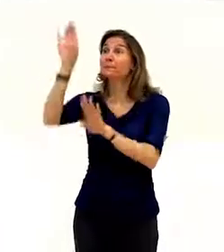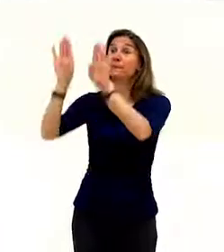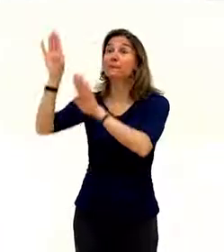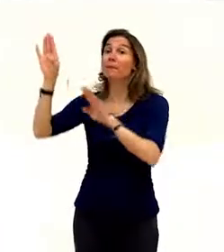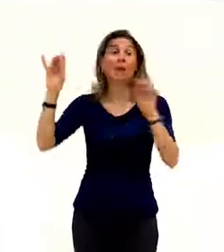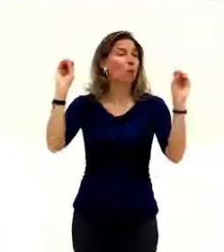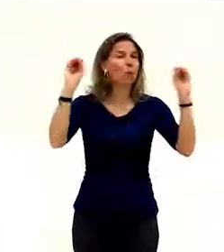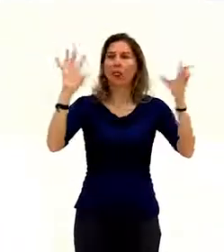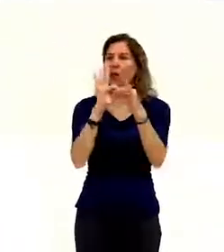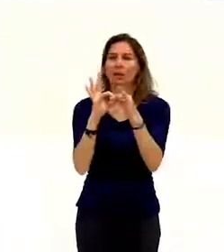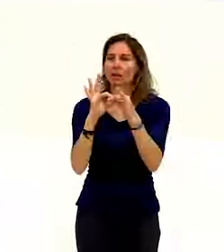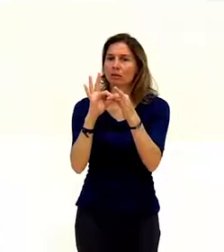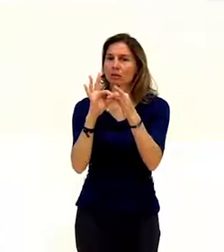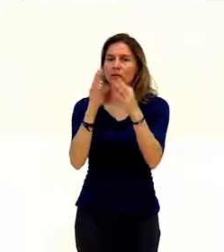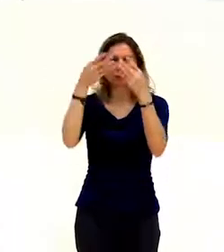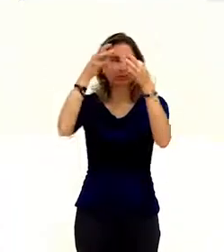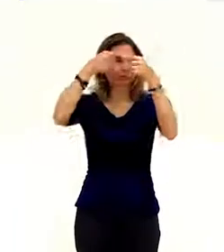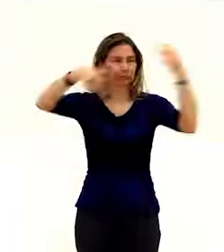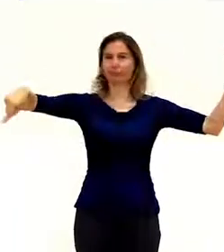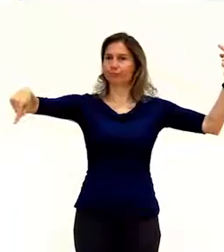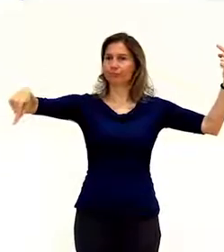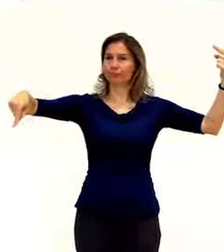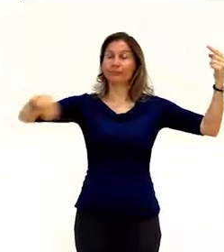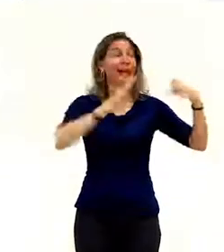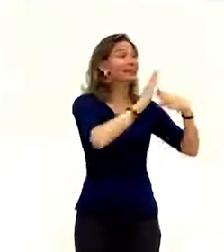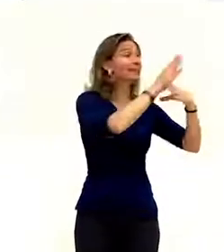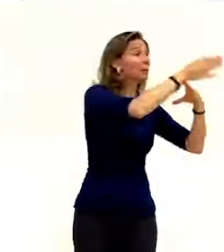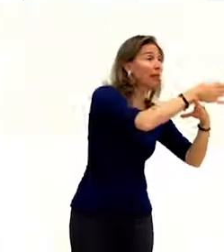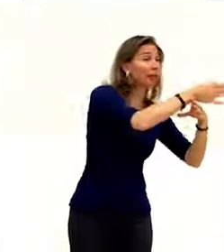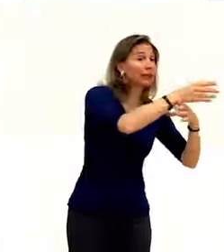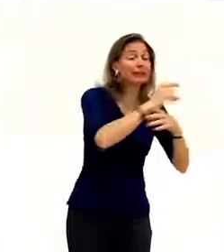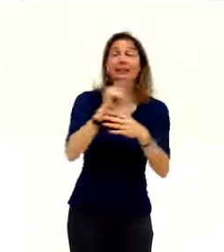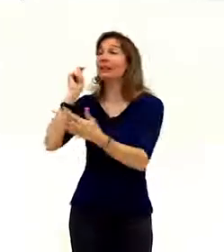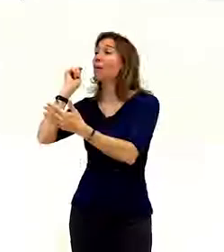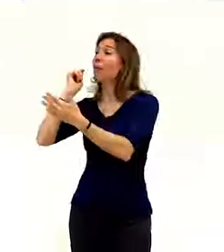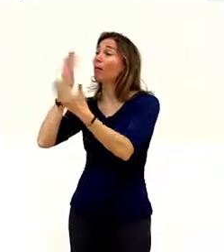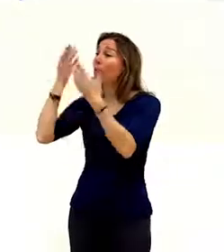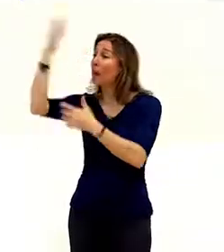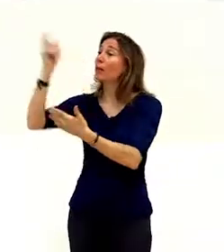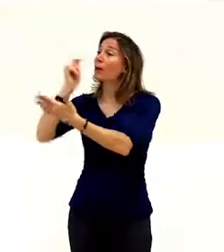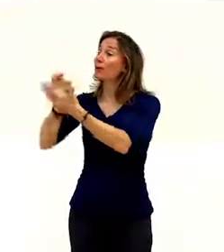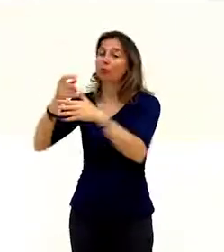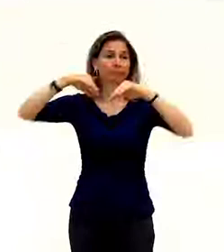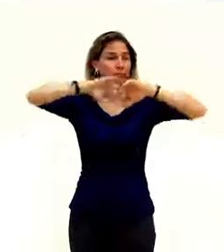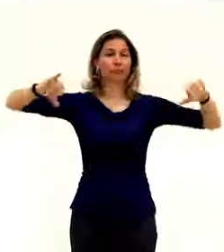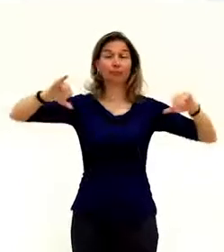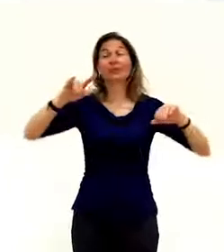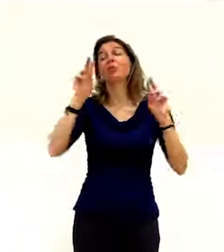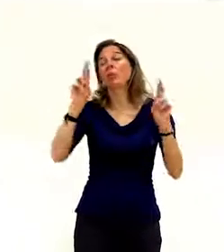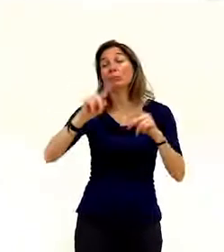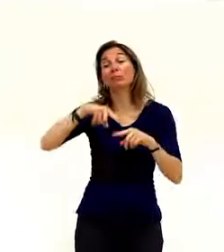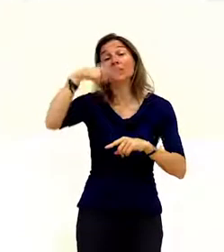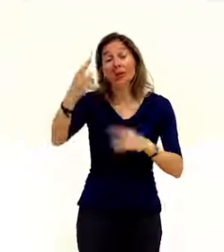link as yet. Hopefully, the next parliament, the next European Parliament, will have that as a